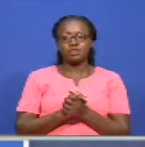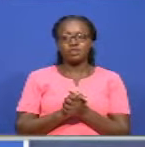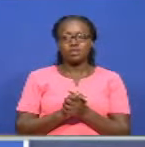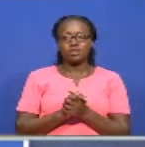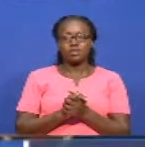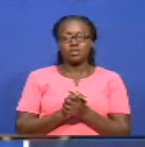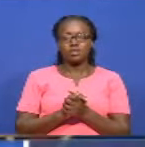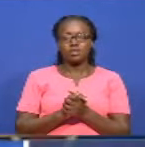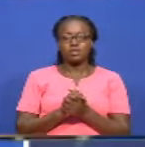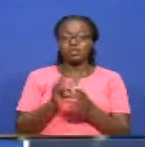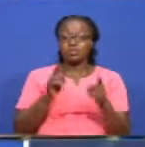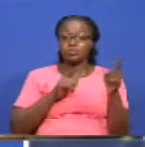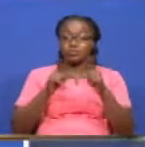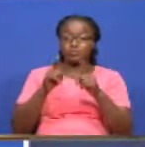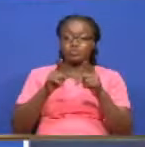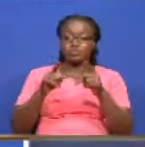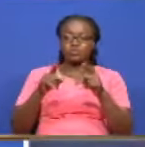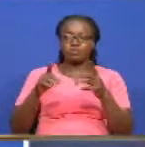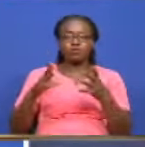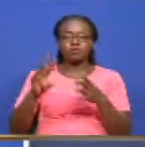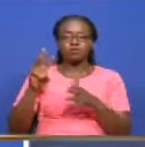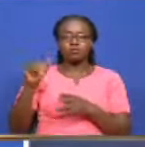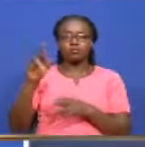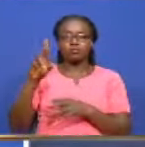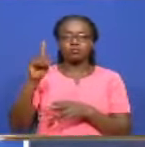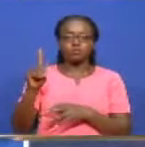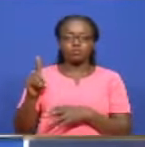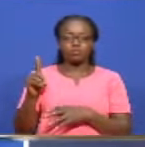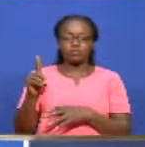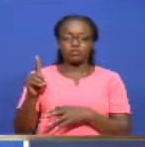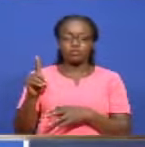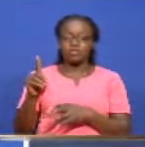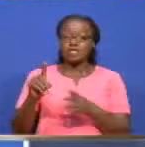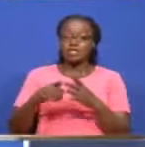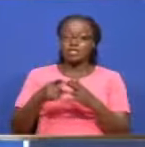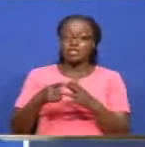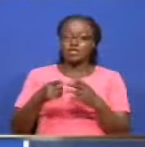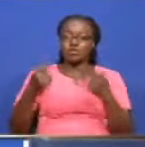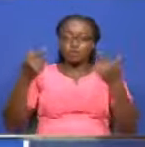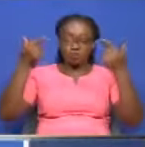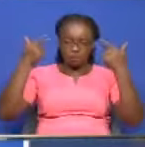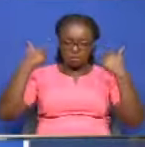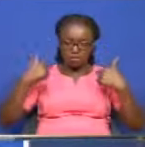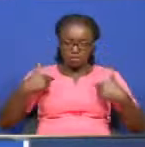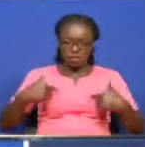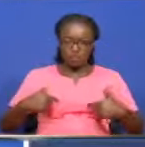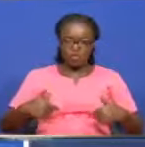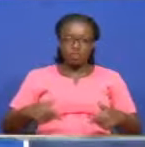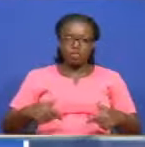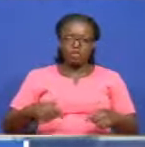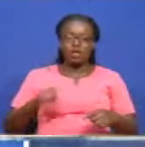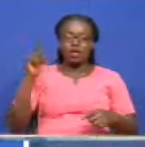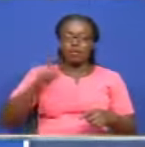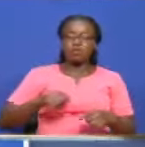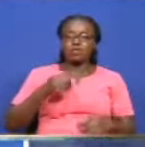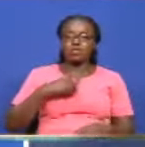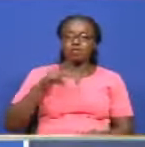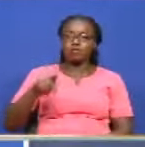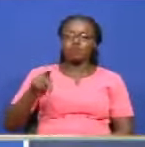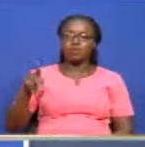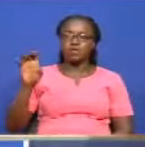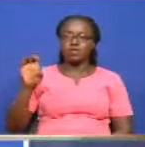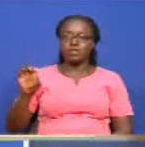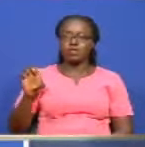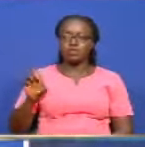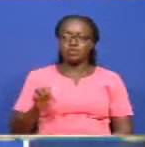Our journey to the wards, therefore, began with the donning, a process involving wearing protective gears, PPEs.